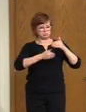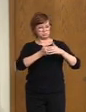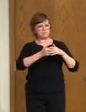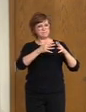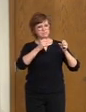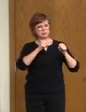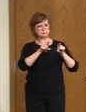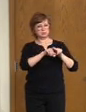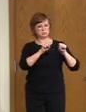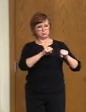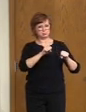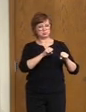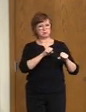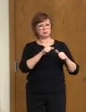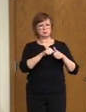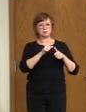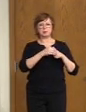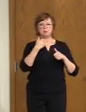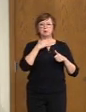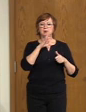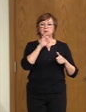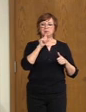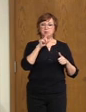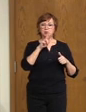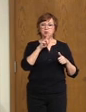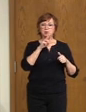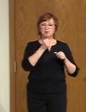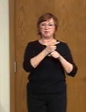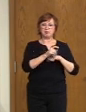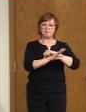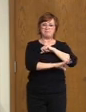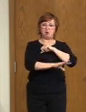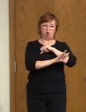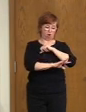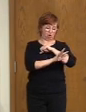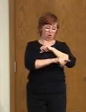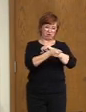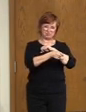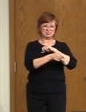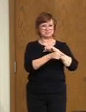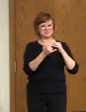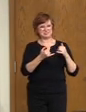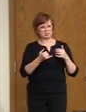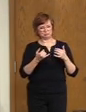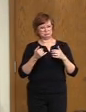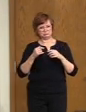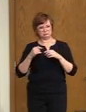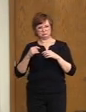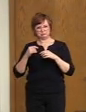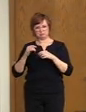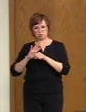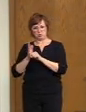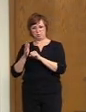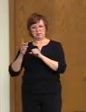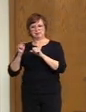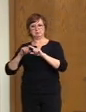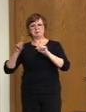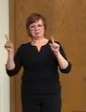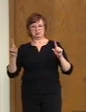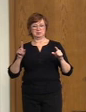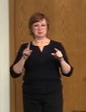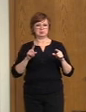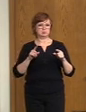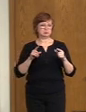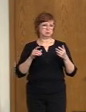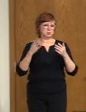is a little bit of a different process, with a number of doses being available at this point in time from Pfizer, as